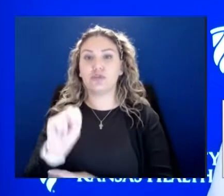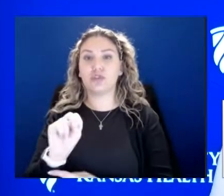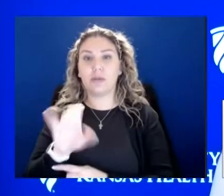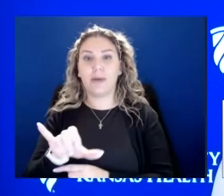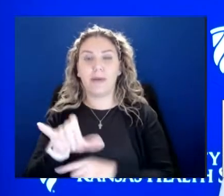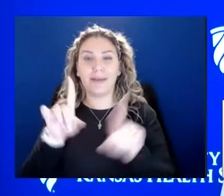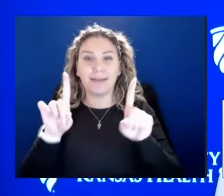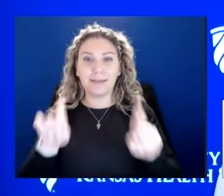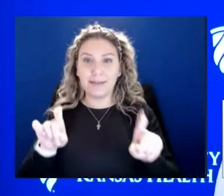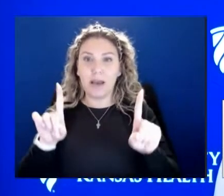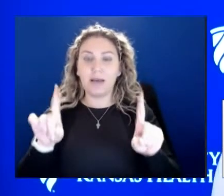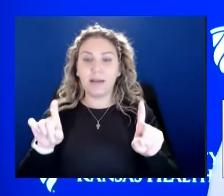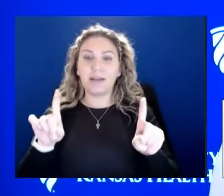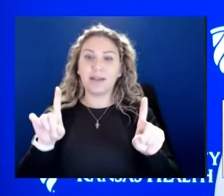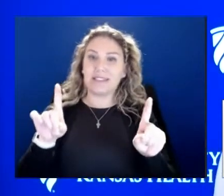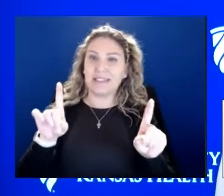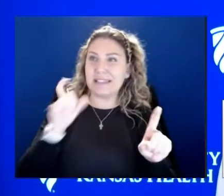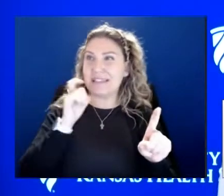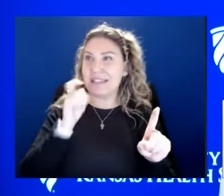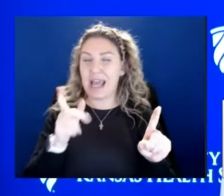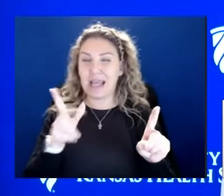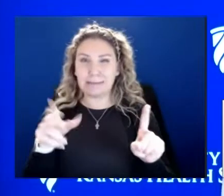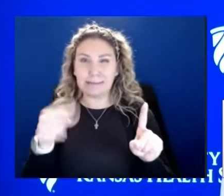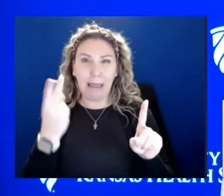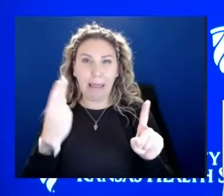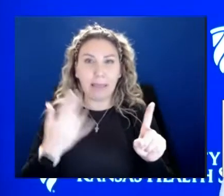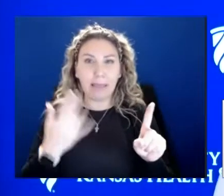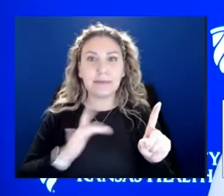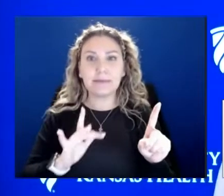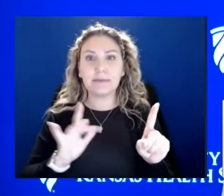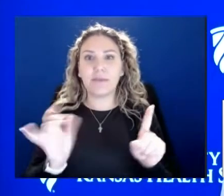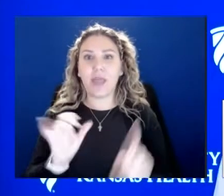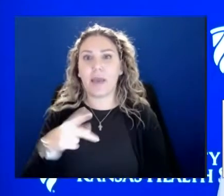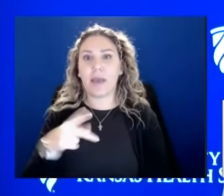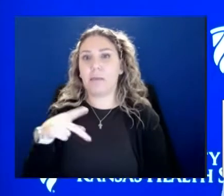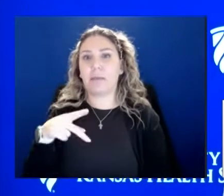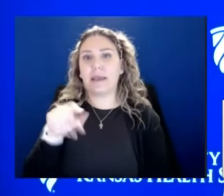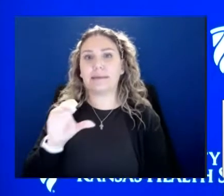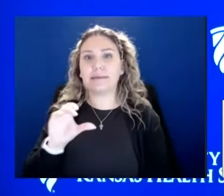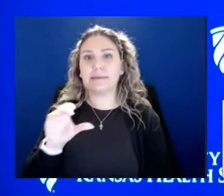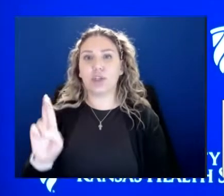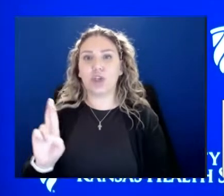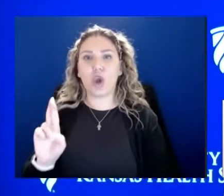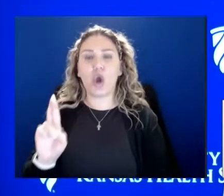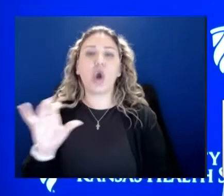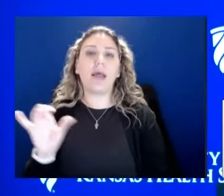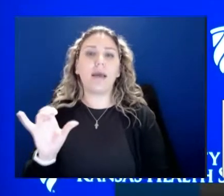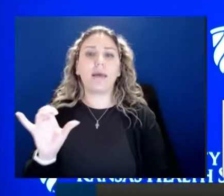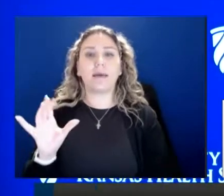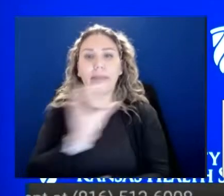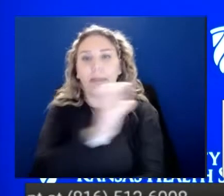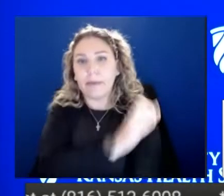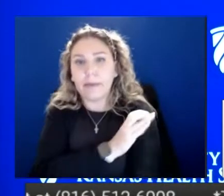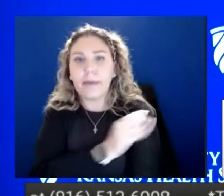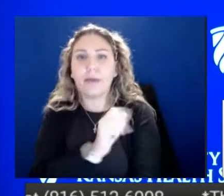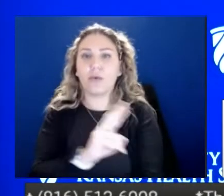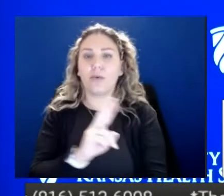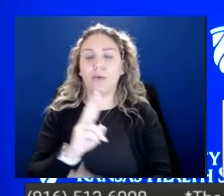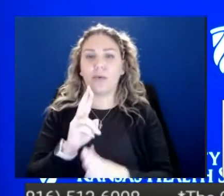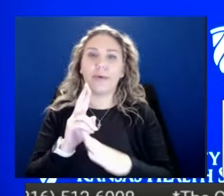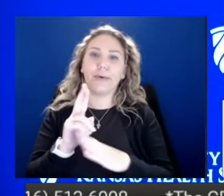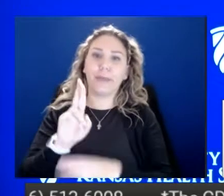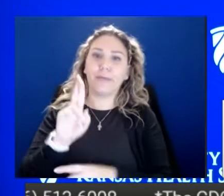they aren't as highly sensitive as those PCR tests that you get at, say, the clinics or the pharmacy. So I think that is